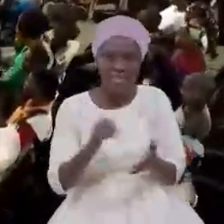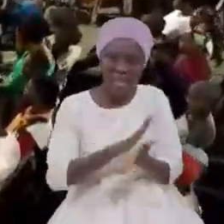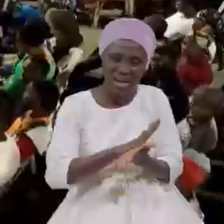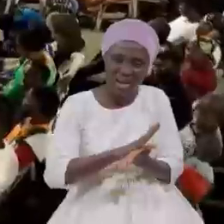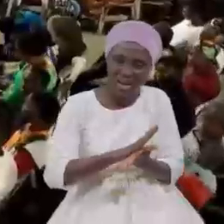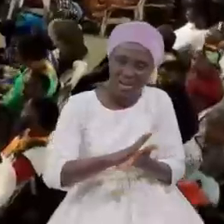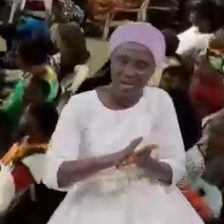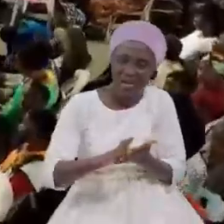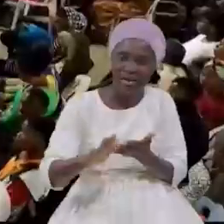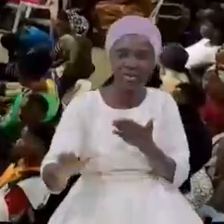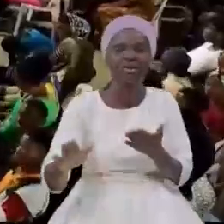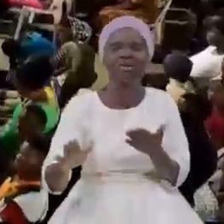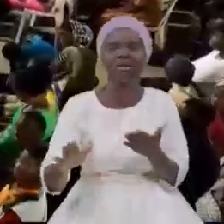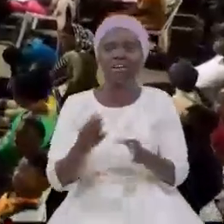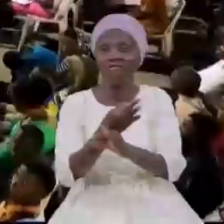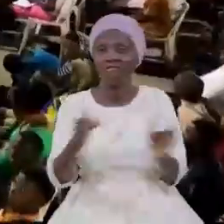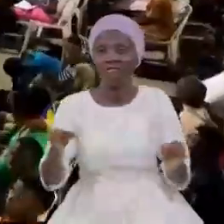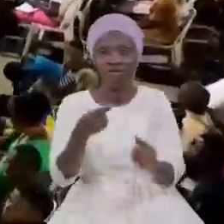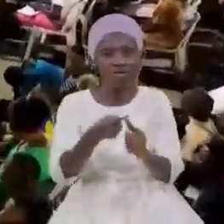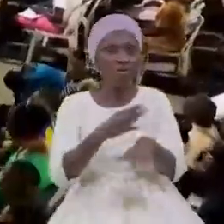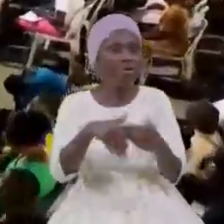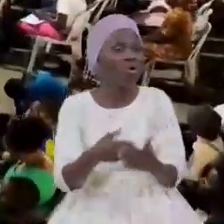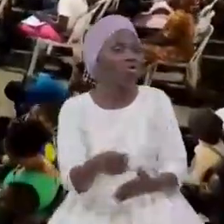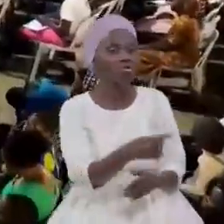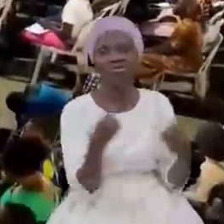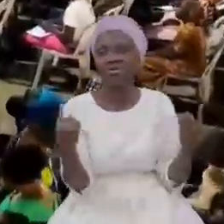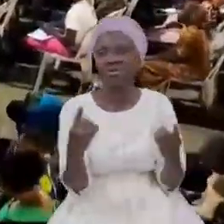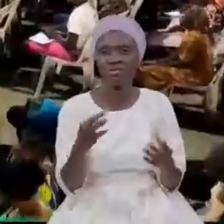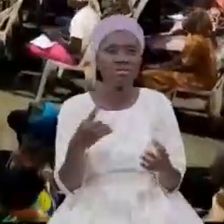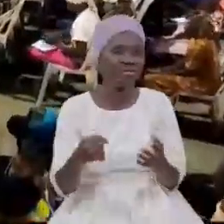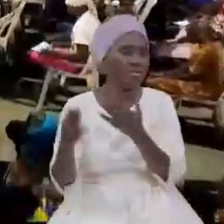from all those things of the past. Look at